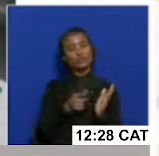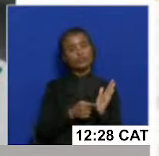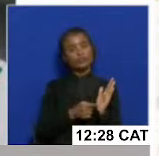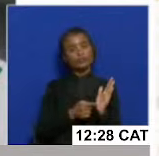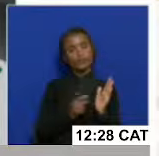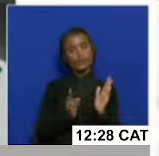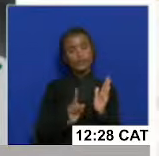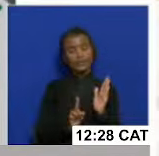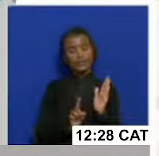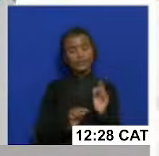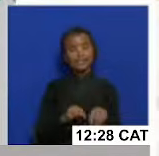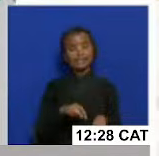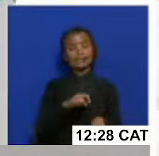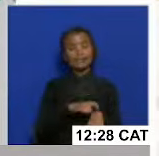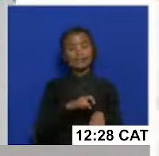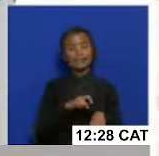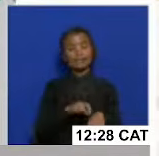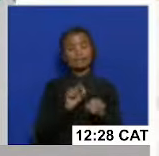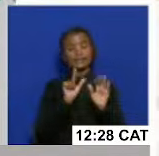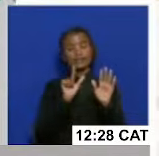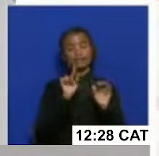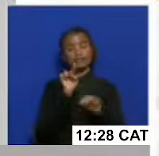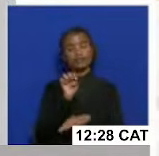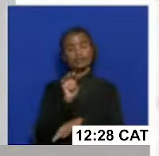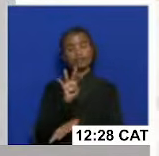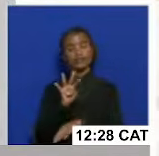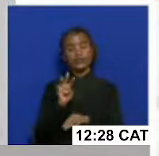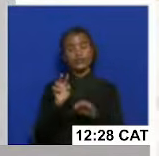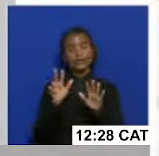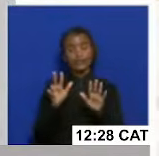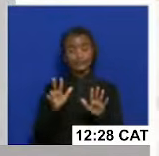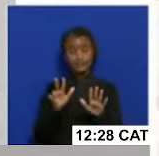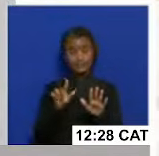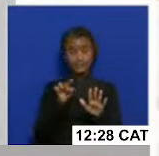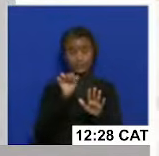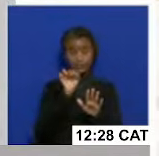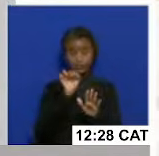48 minutes past 7, your message at 48 minutes past 7.